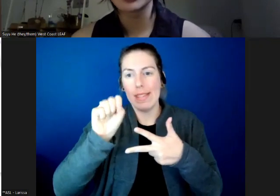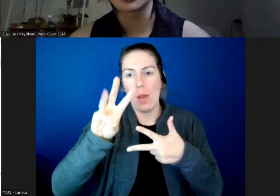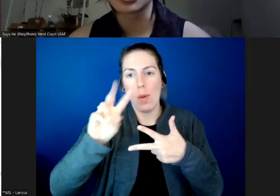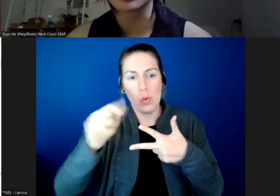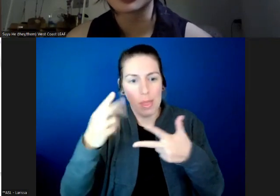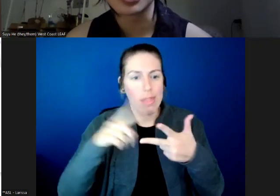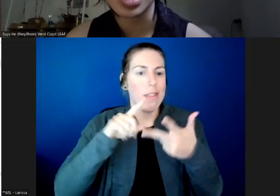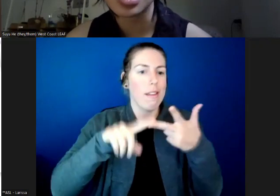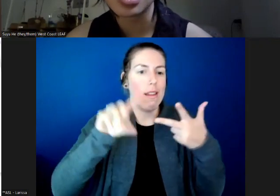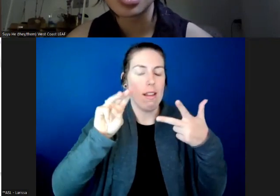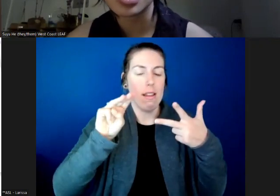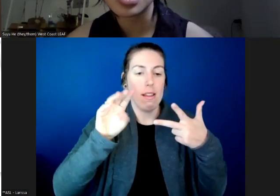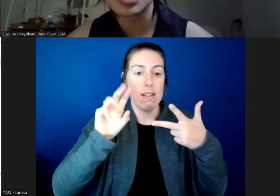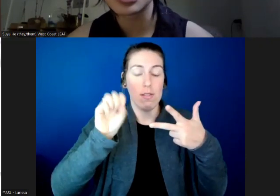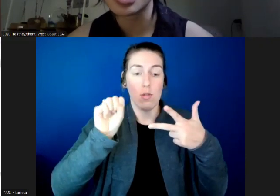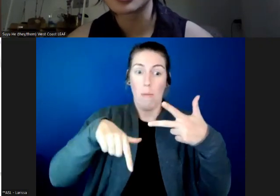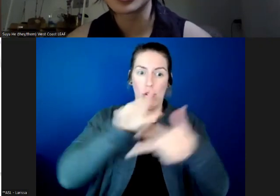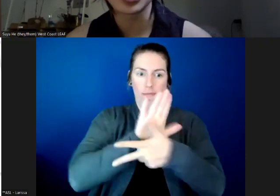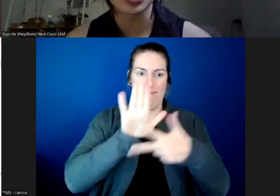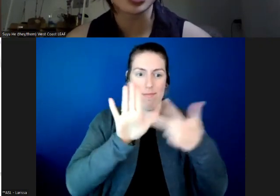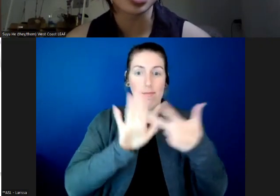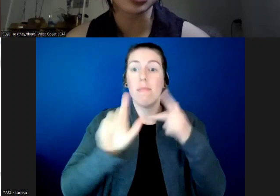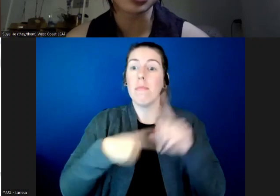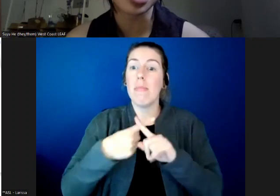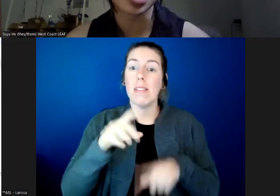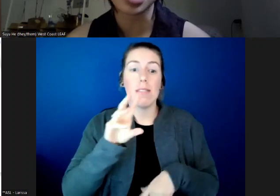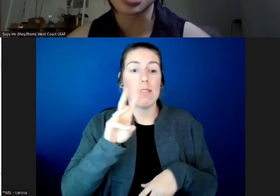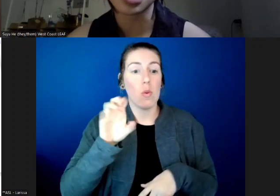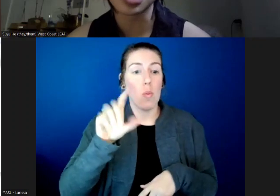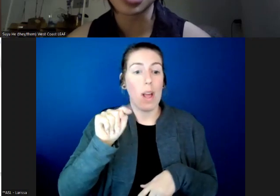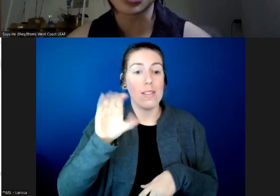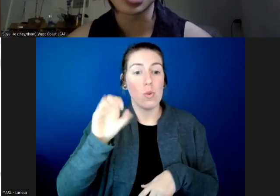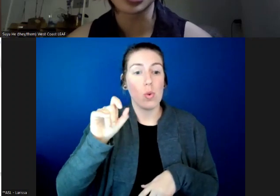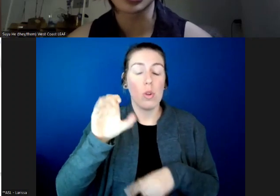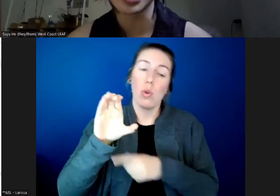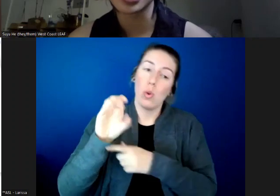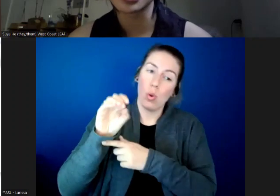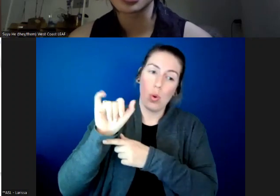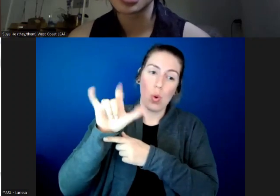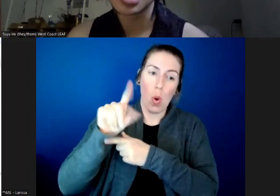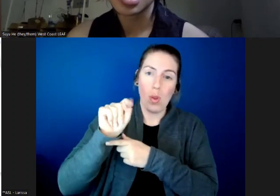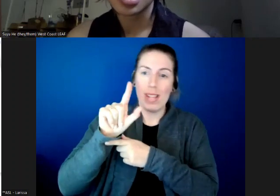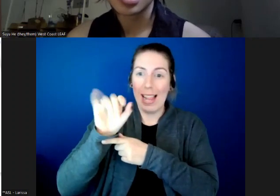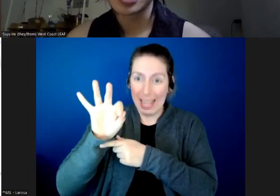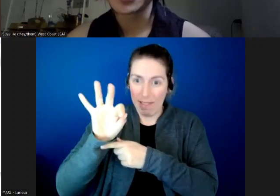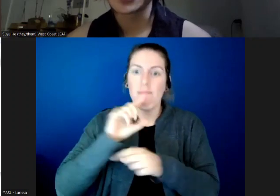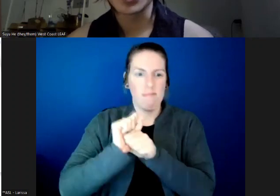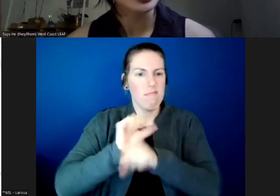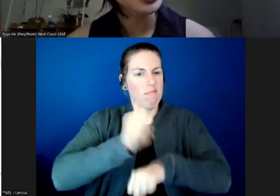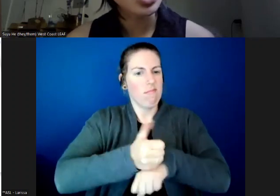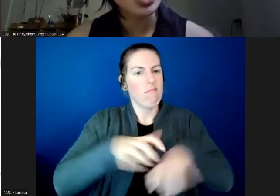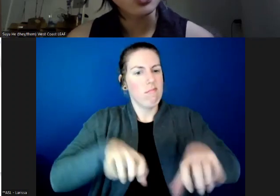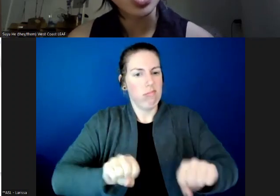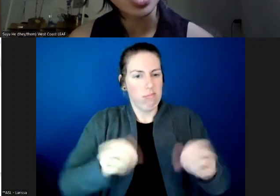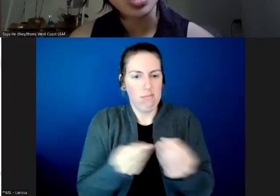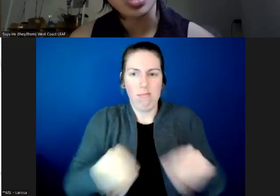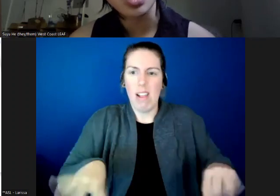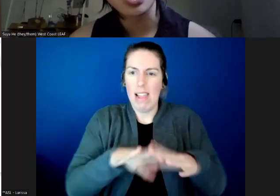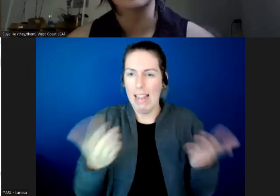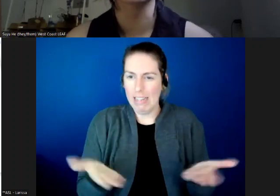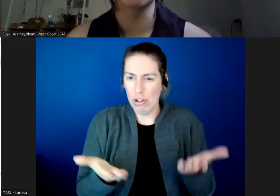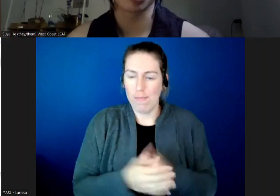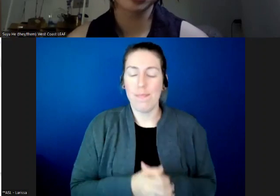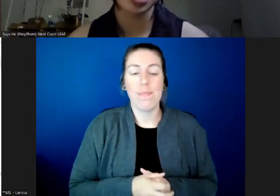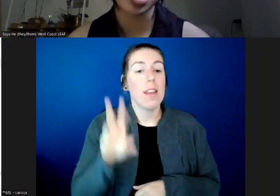Leaf's office is also located on these traditional ancestral and unceded Coast Salish homelands. West Coast Leaf is